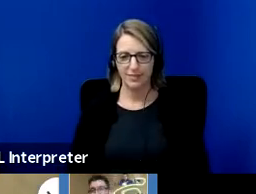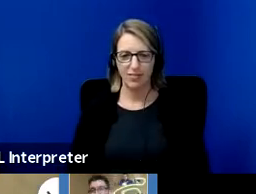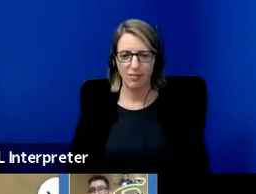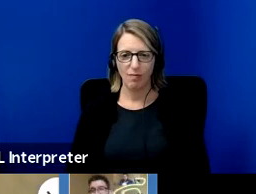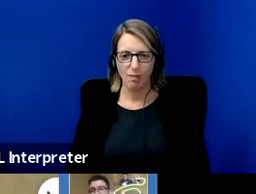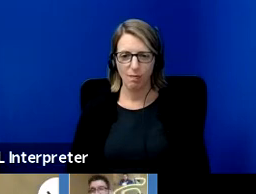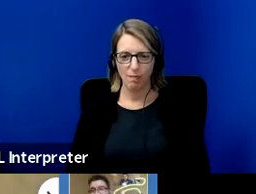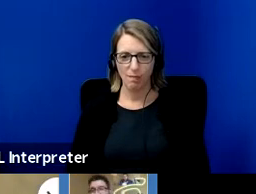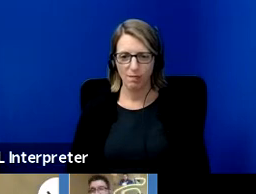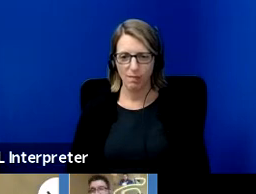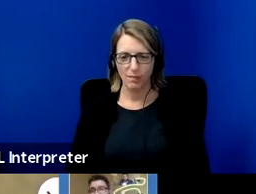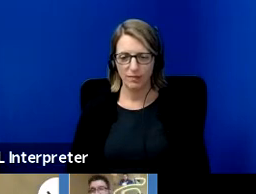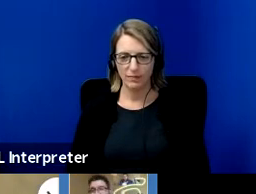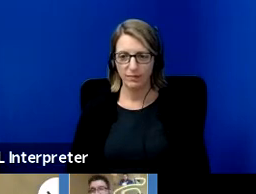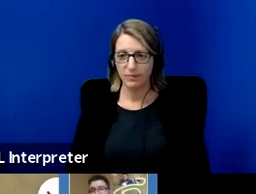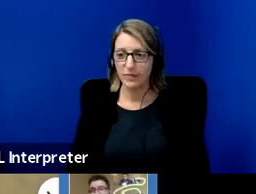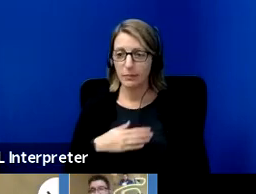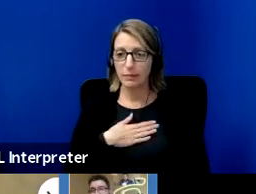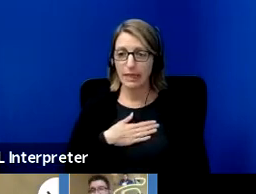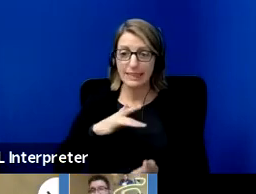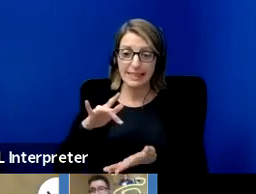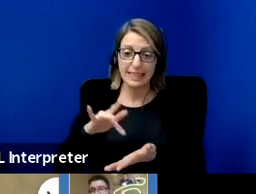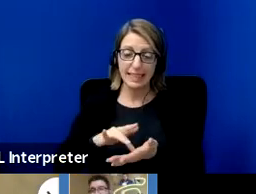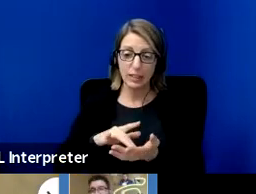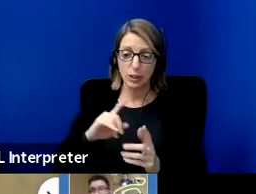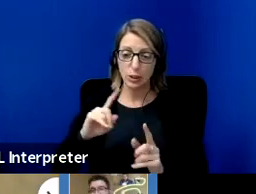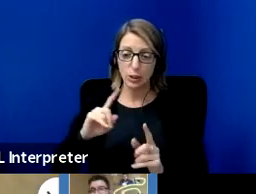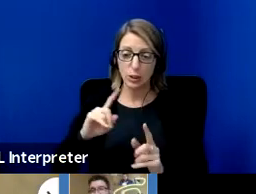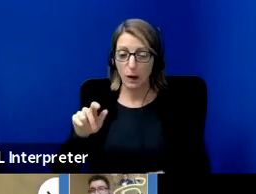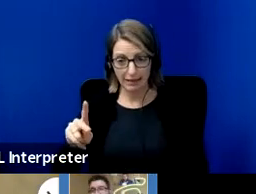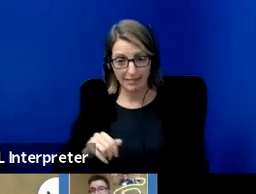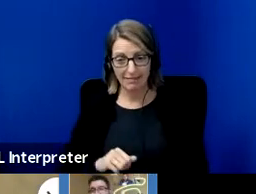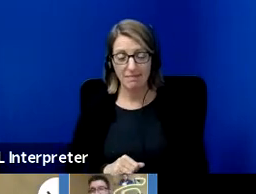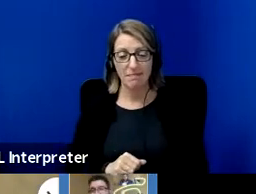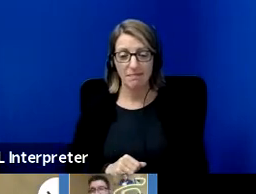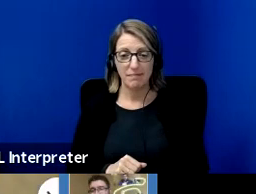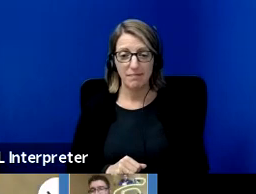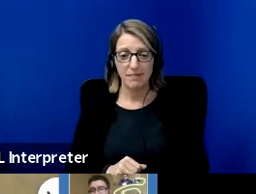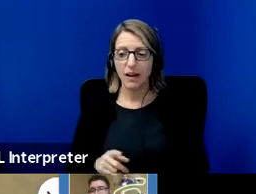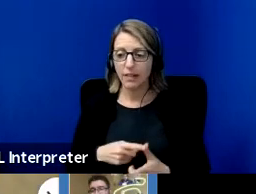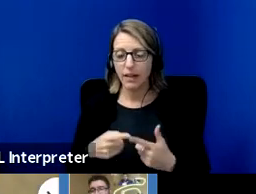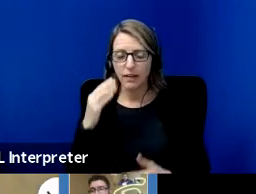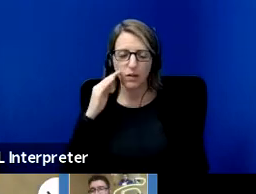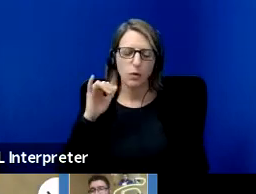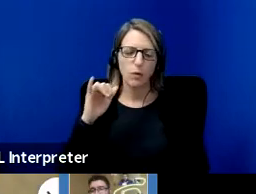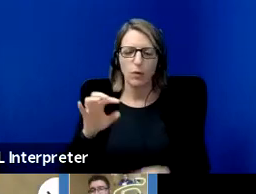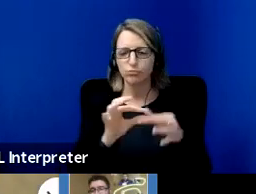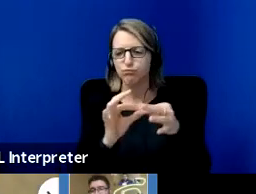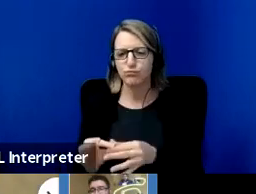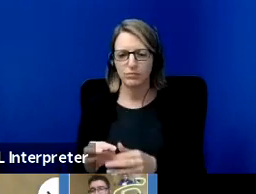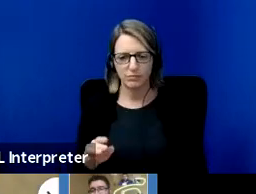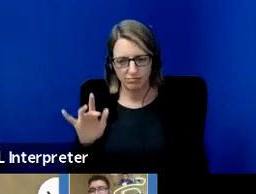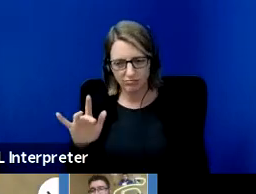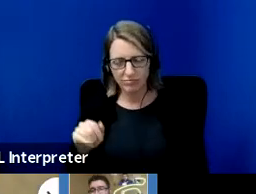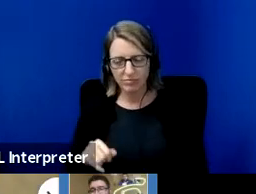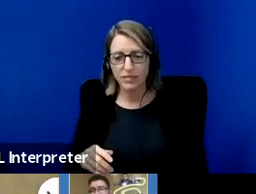There we go. Please click and go to the following link. And they will know that goes to that. I could do